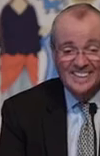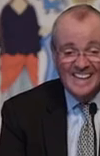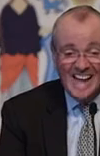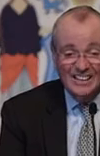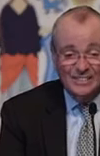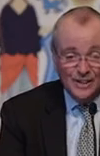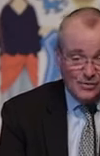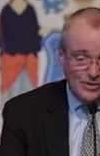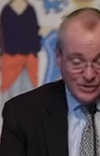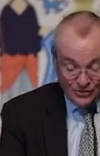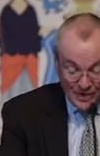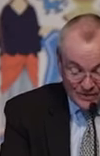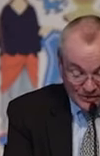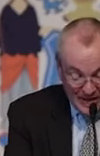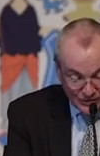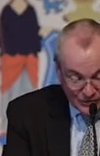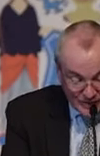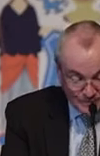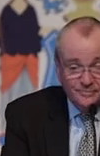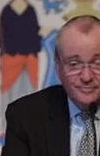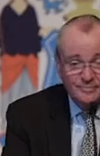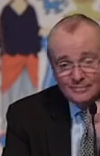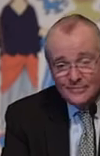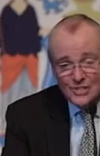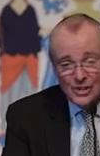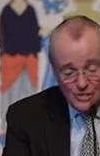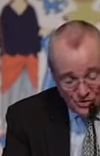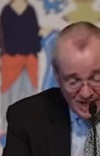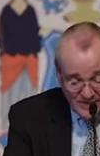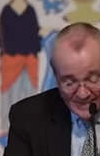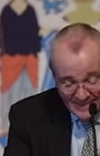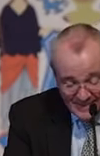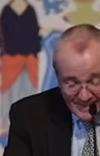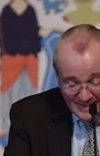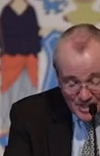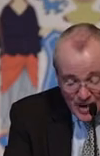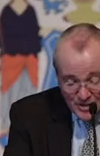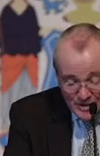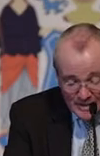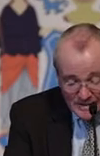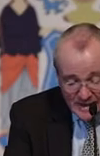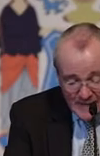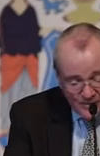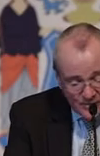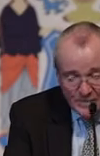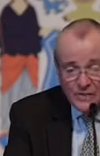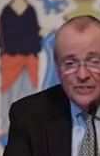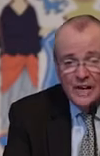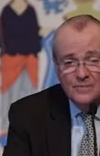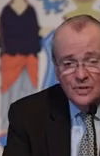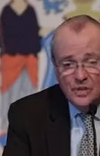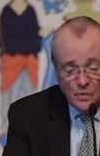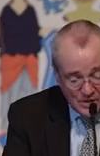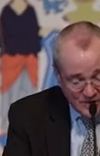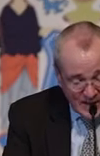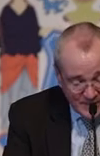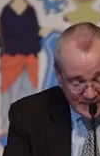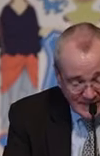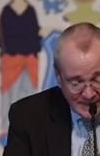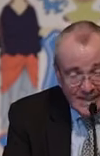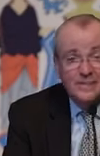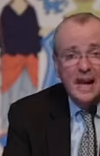line and in deliveries. You can see one of his colleagues there. So to you, Stephen, especially at this time for you and